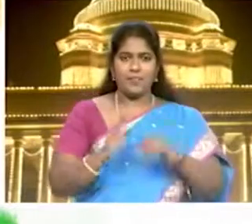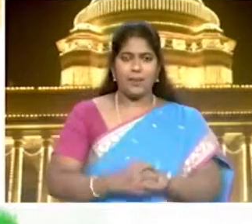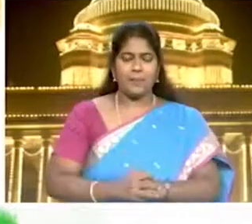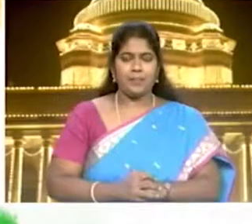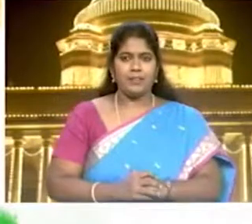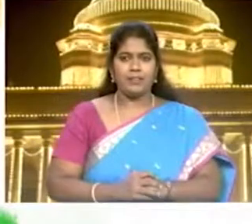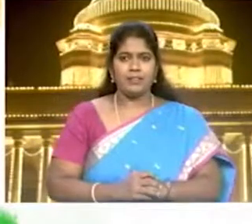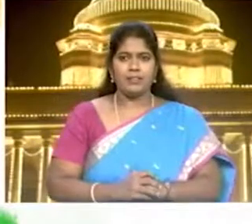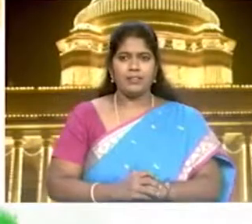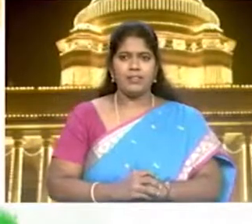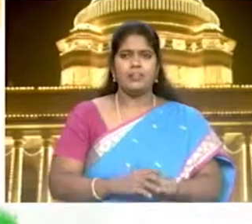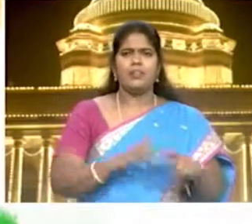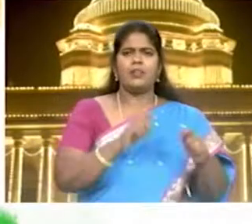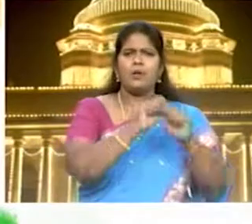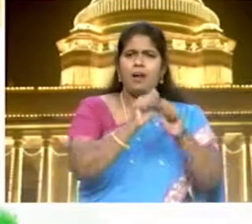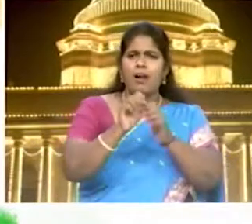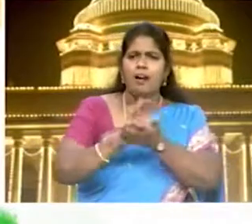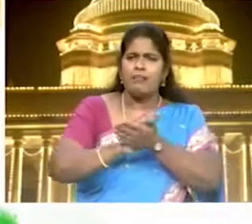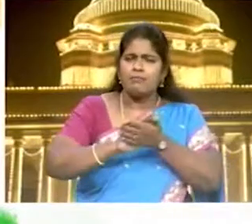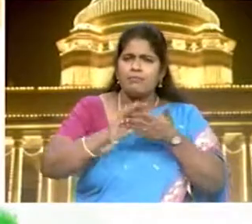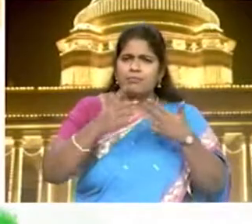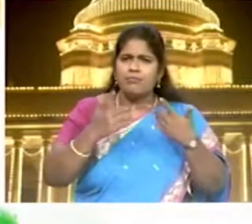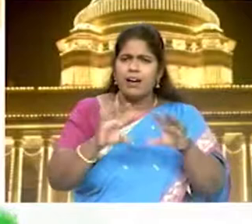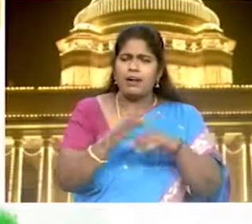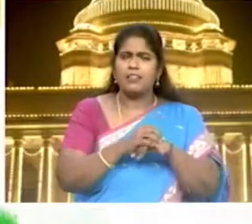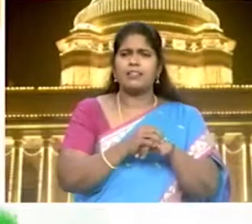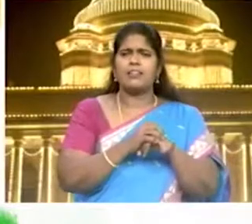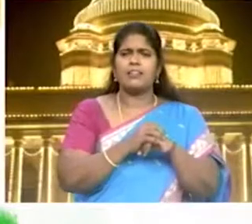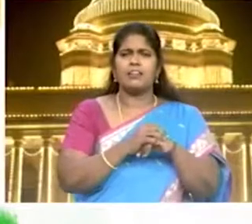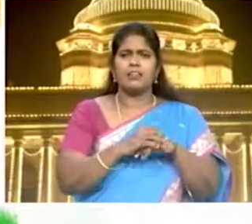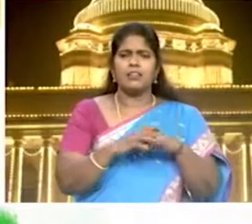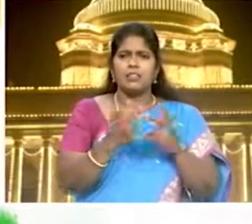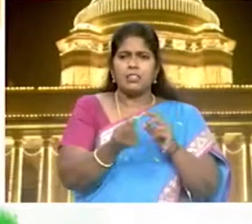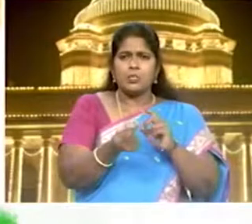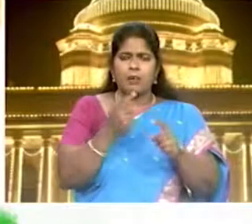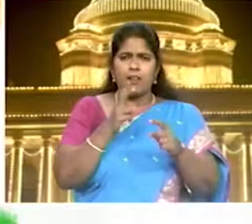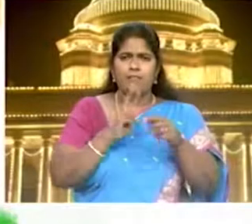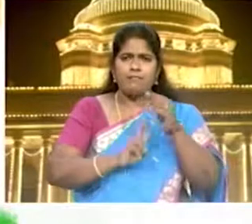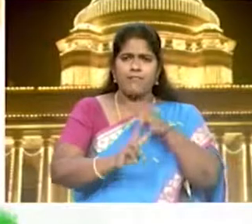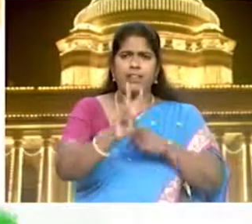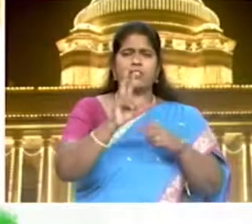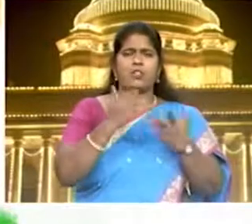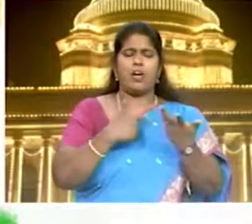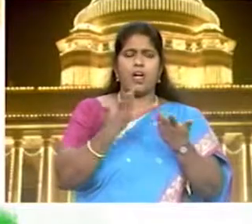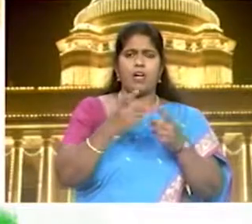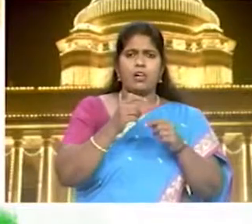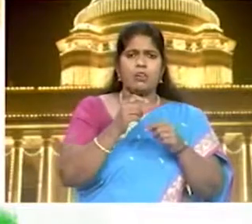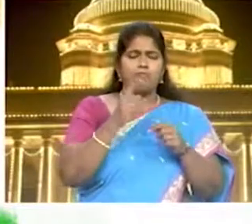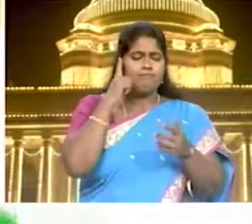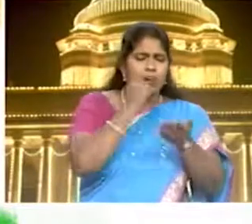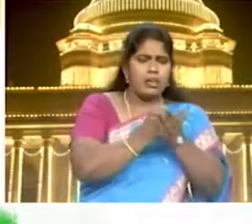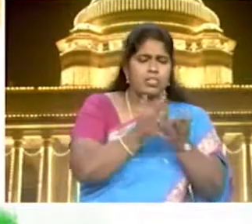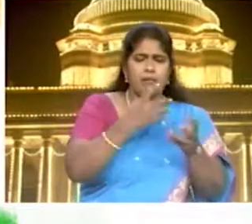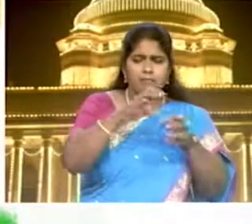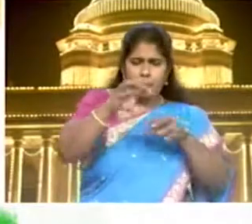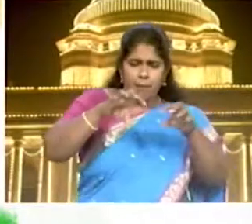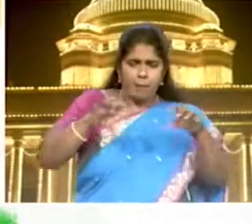done with the spirit of nation first, it is bound to reflect in every decision and every